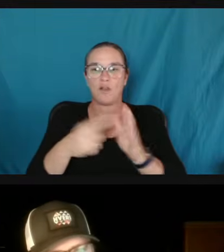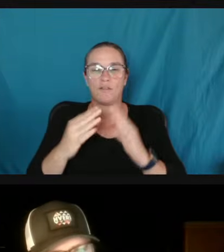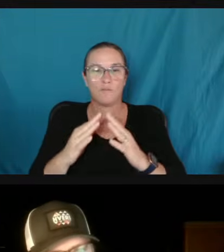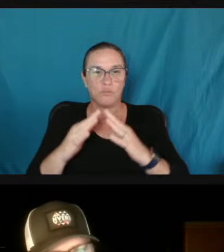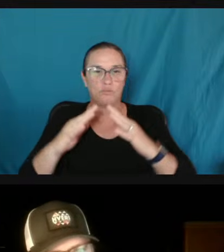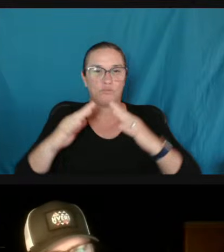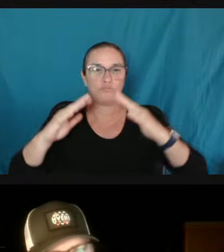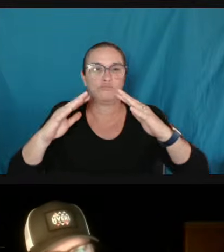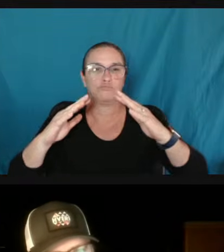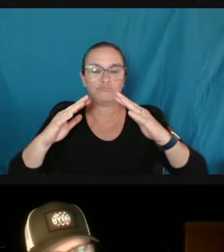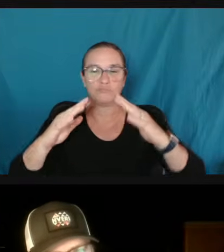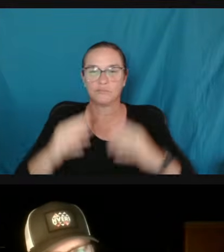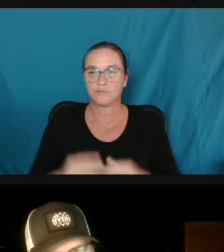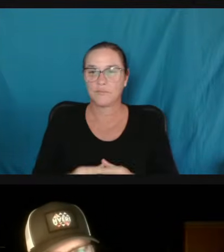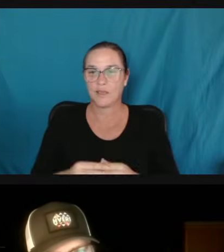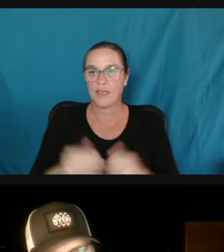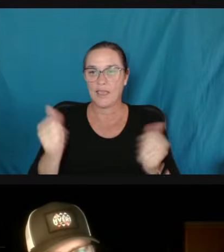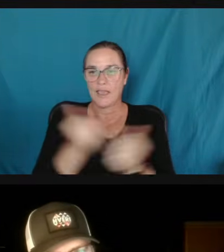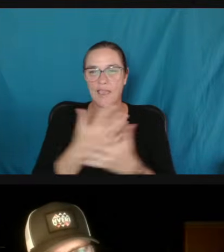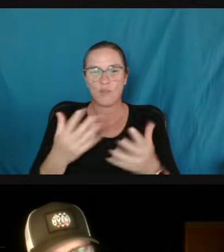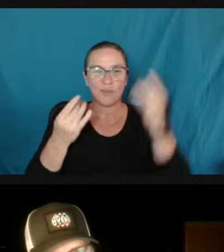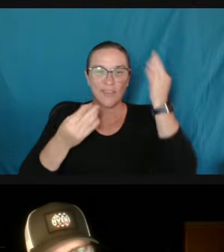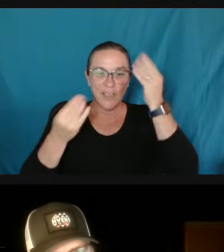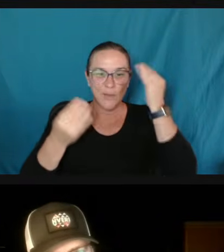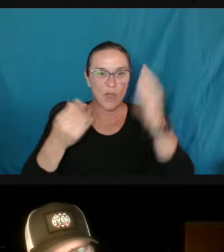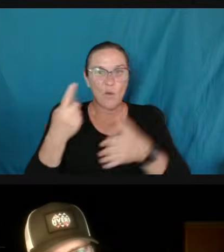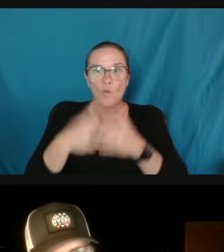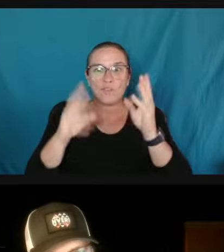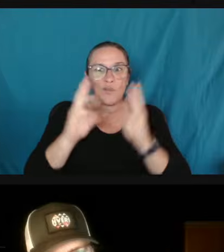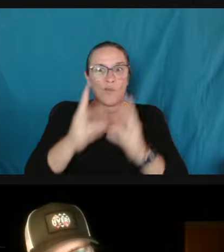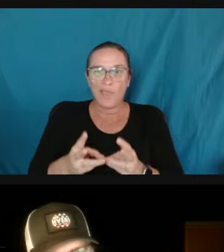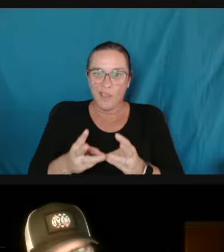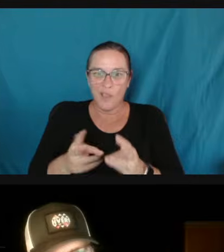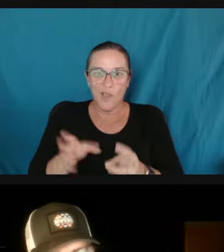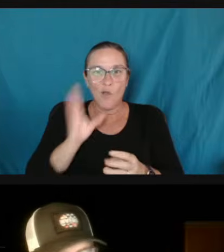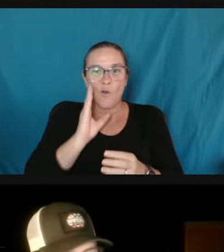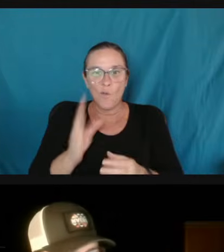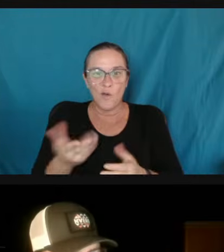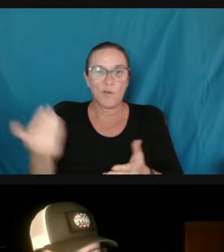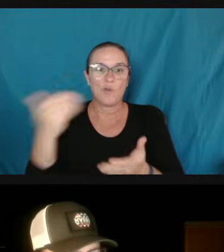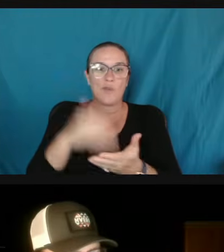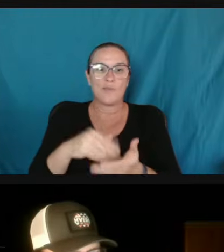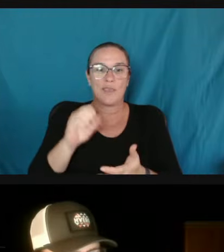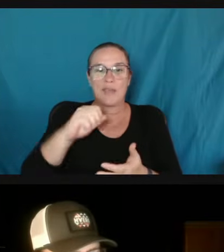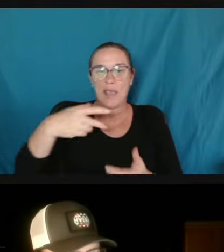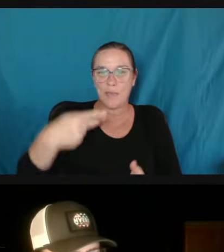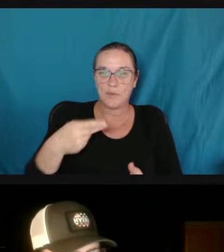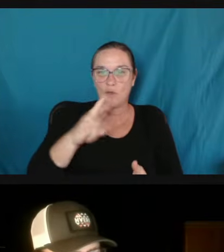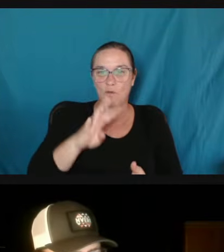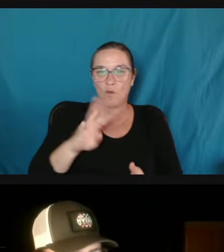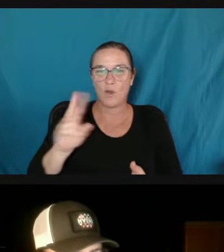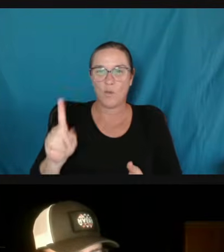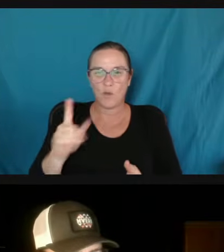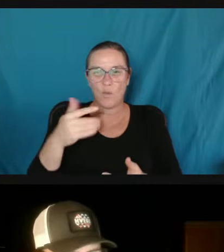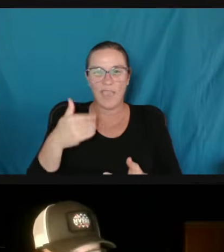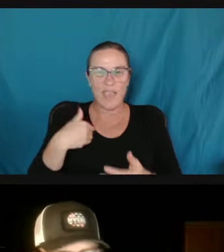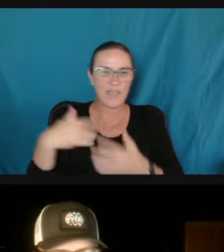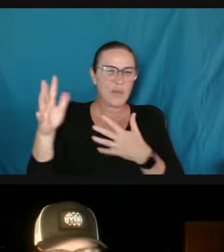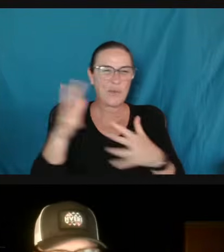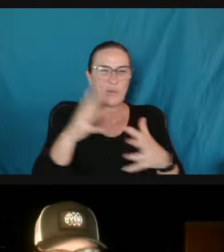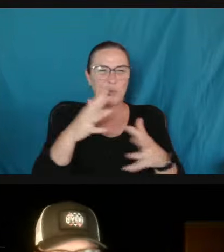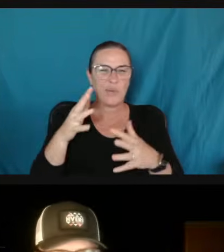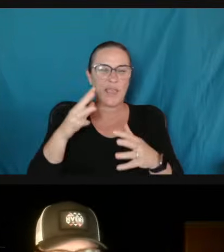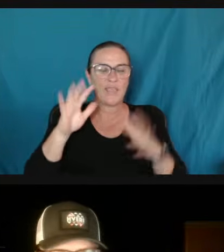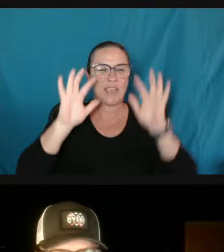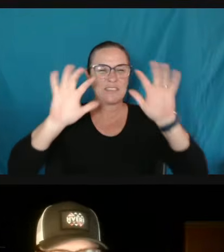So on everyone's mind, of course, is what's the weather going to be doing? Well, we have a repeat of episode 41 where tephra fell all over the communities. And